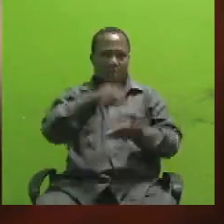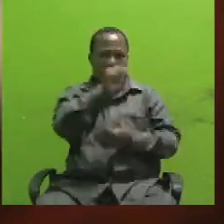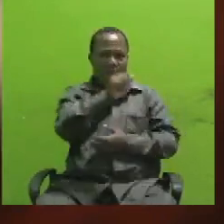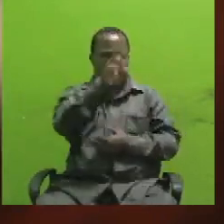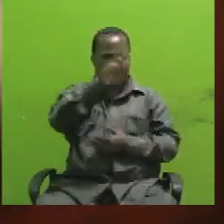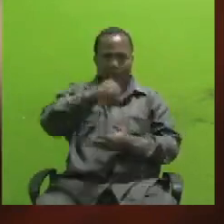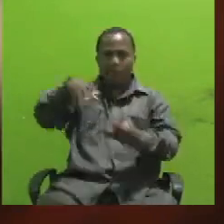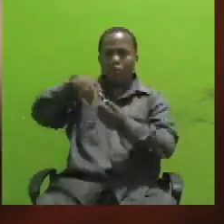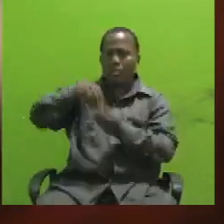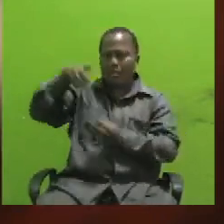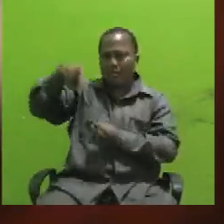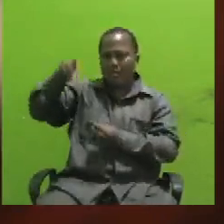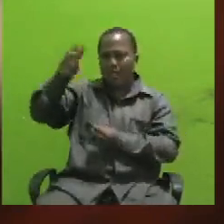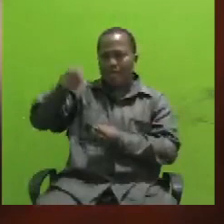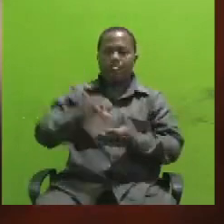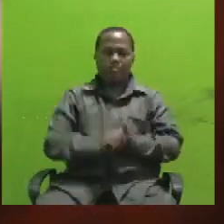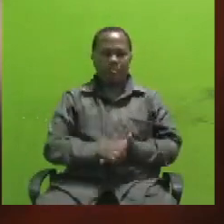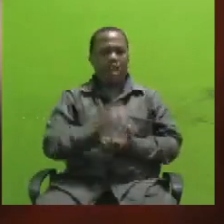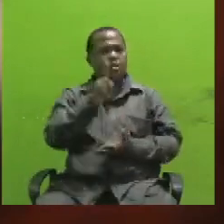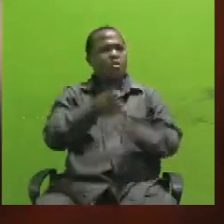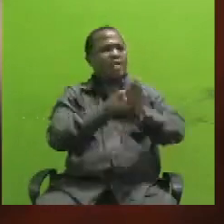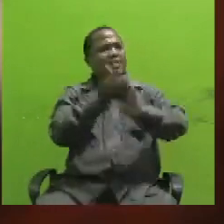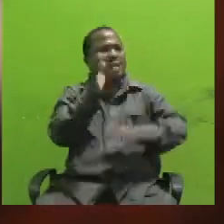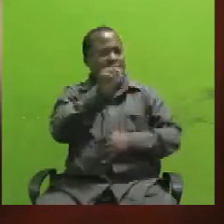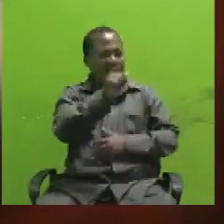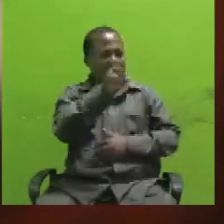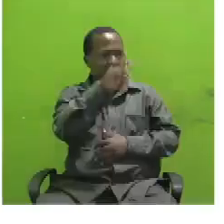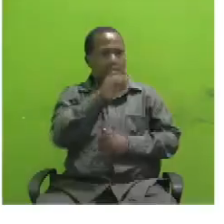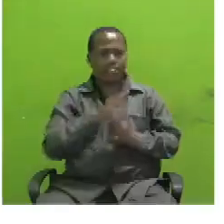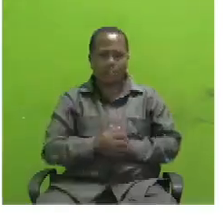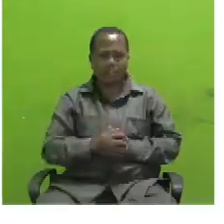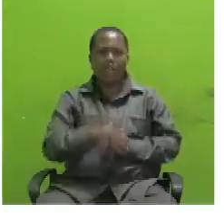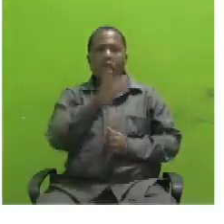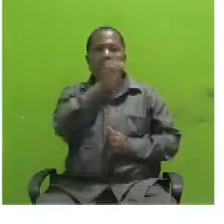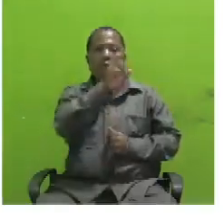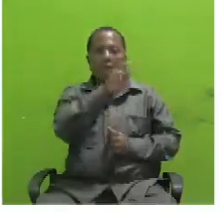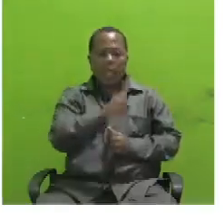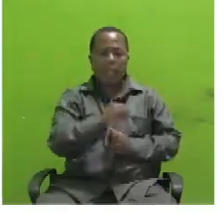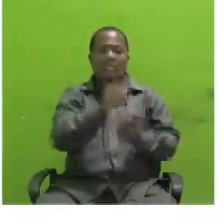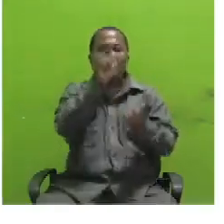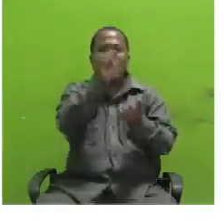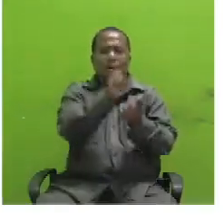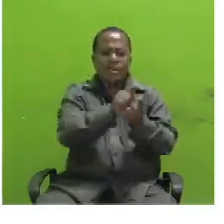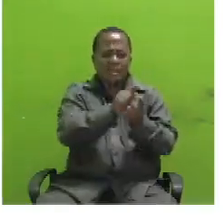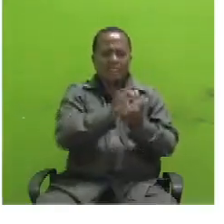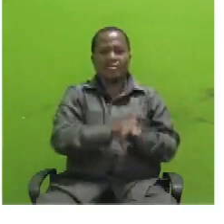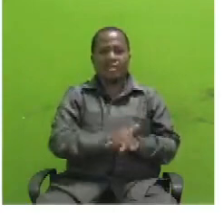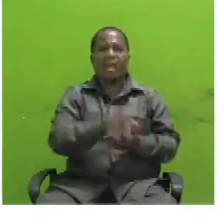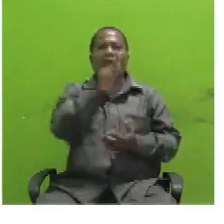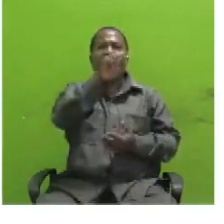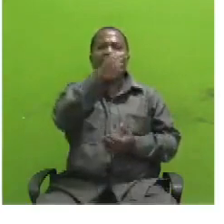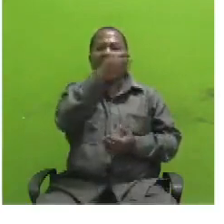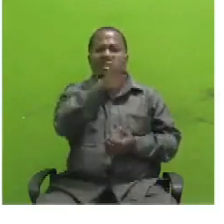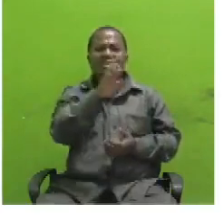AM and PM? We can start with AM. AM is abbreviation of